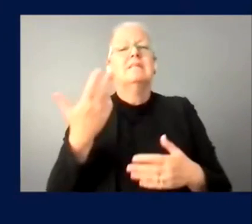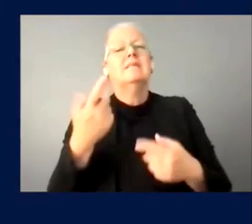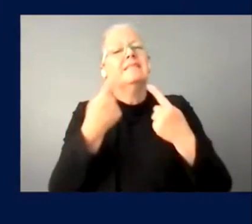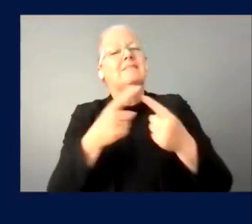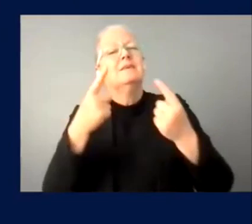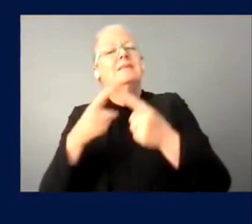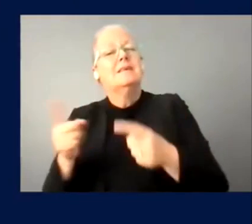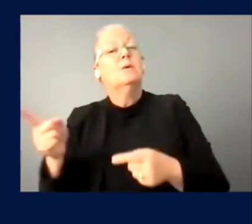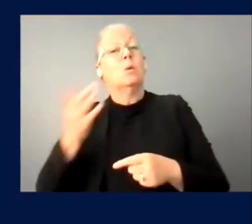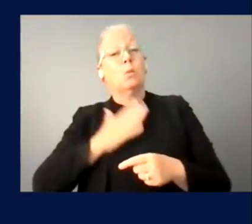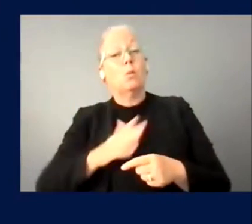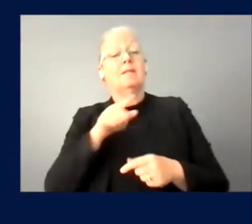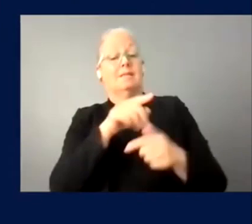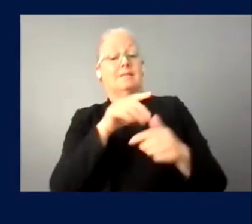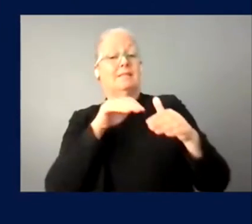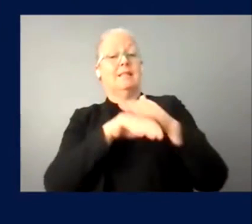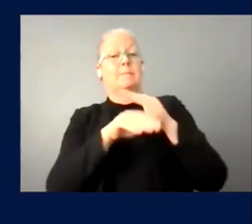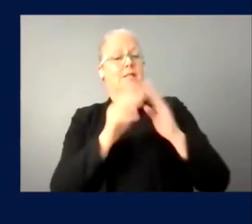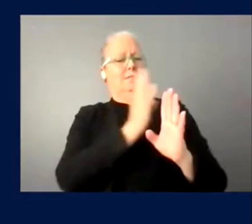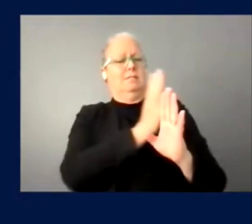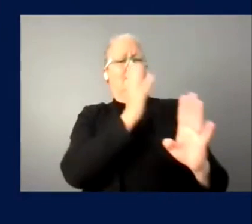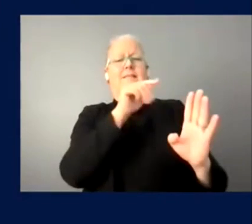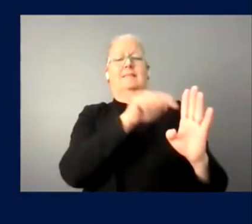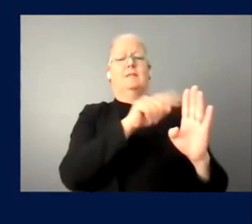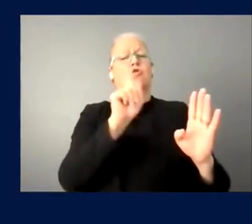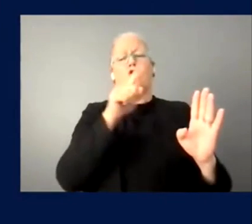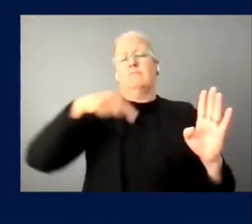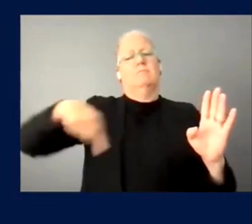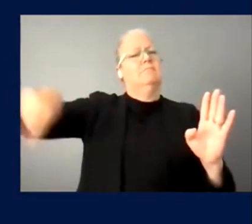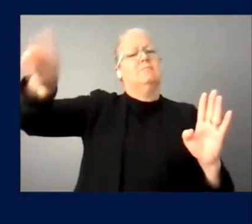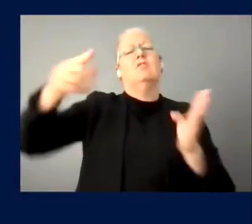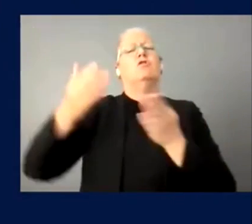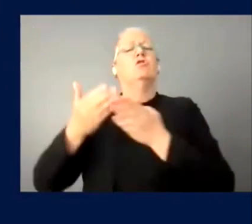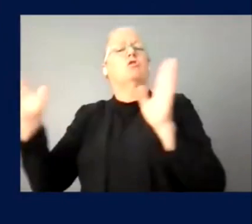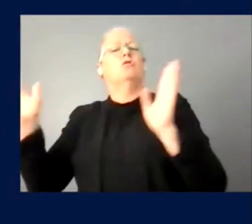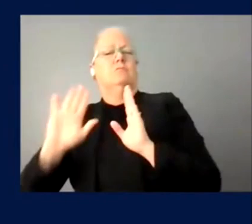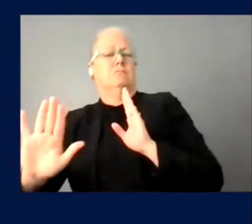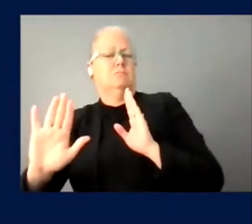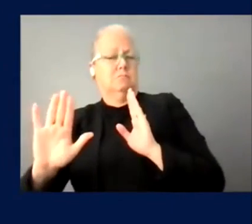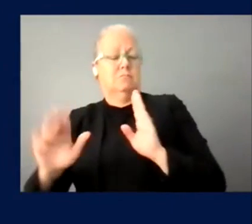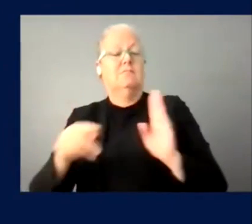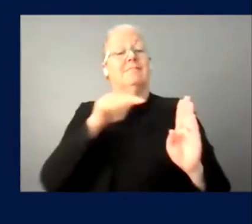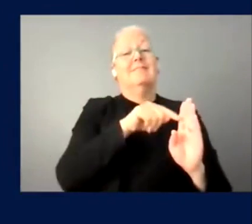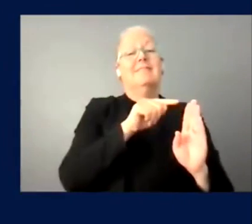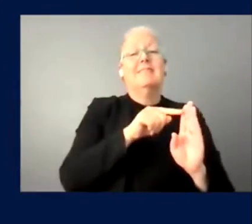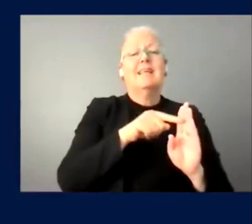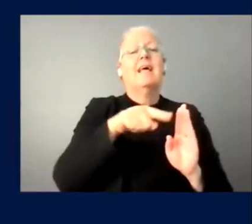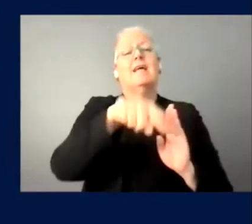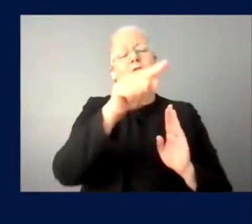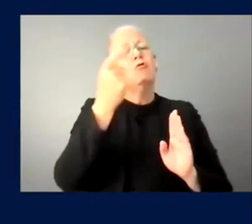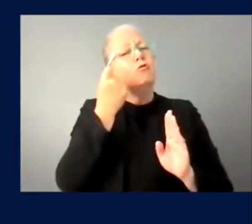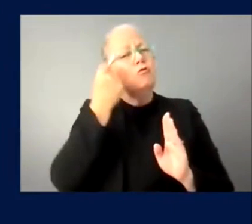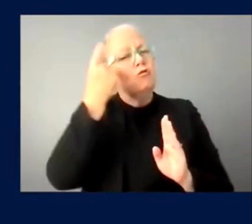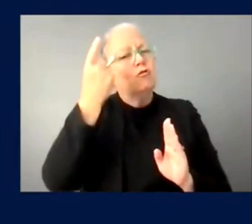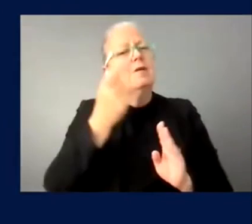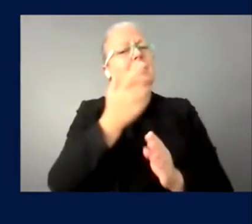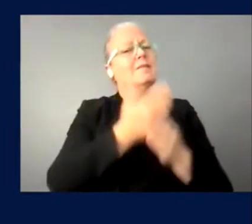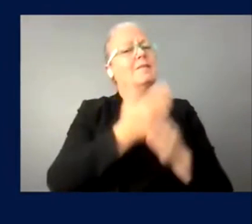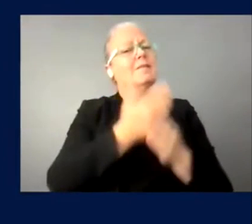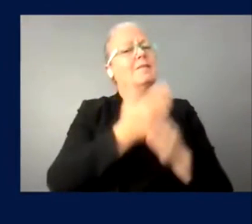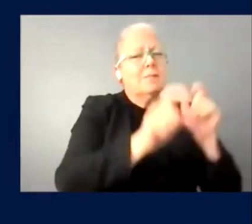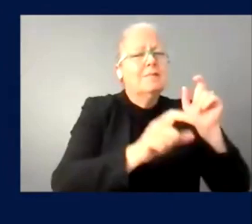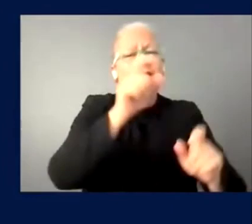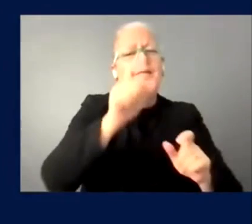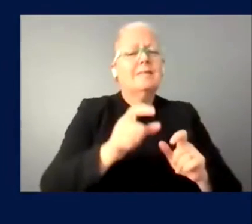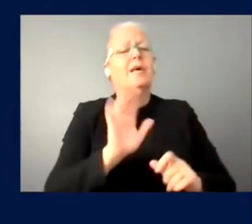security queues because they thought the security would be more sensitive and understanding of people and their individual needs,